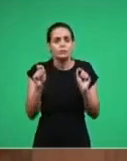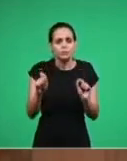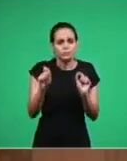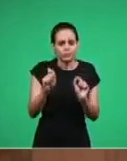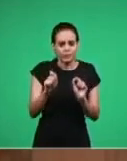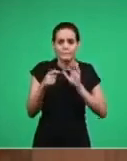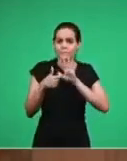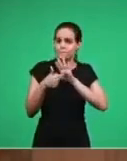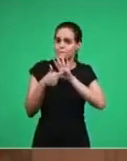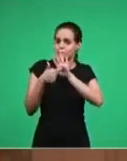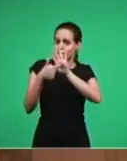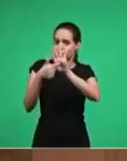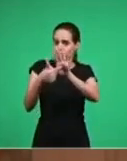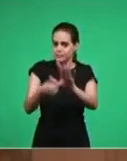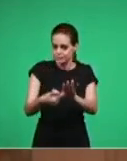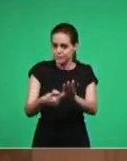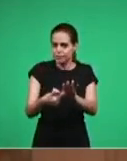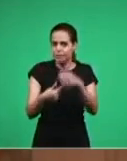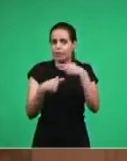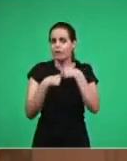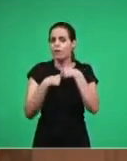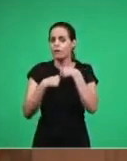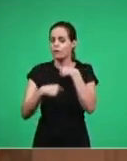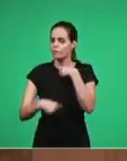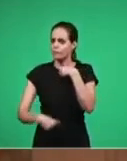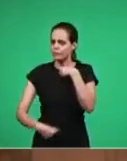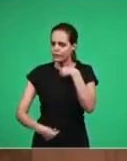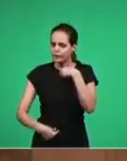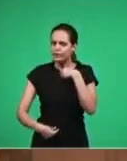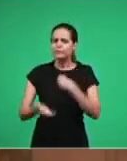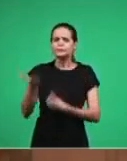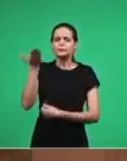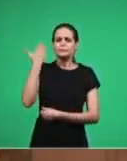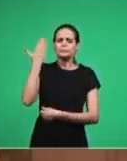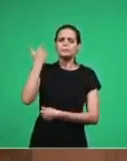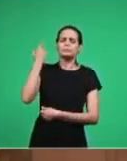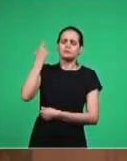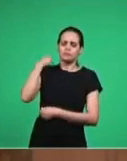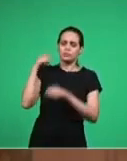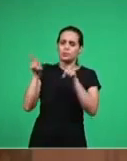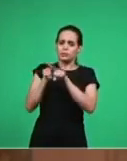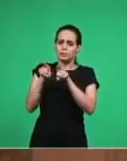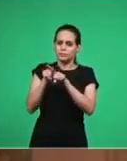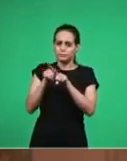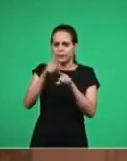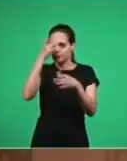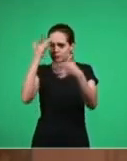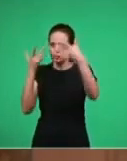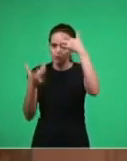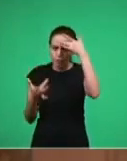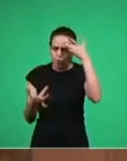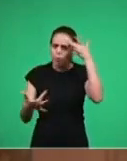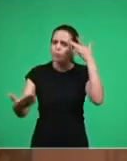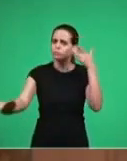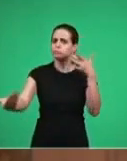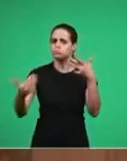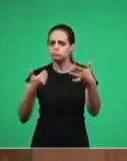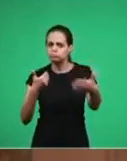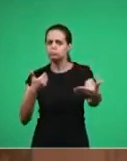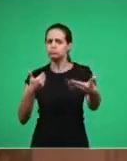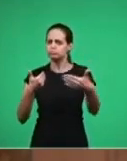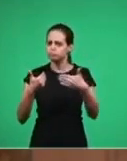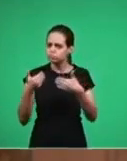today is to show our workers and our deacons and our pastors that